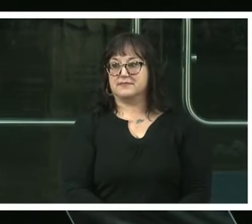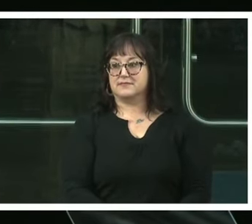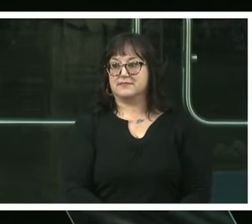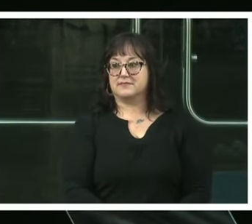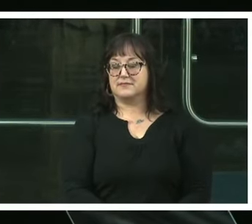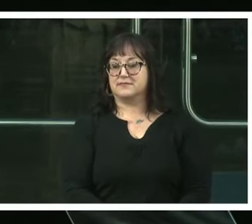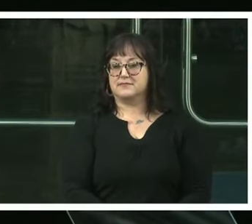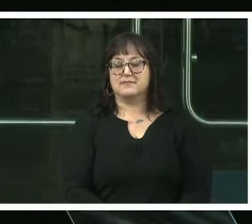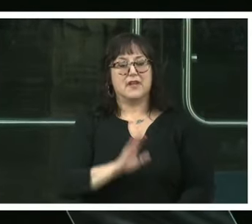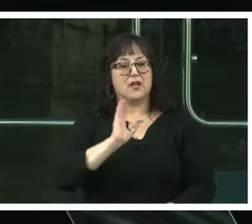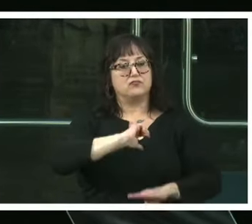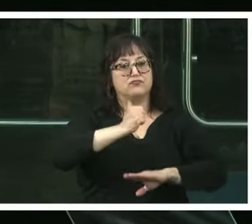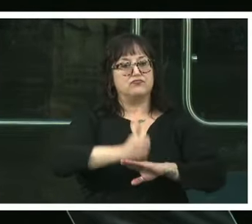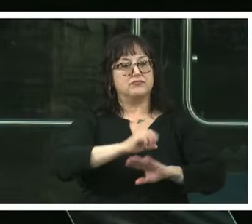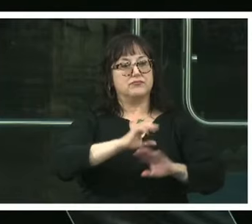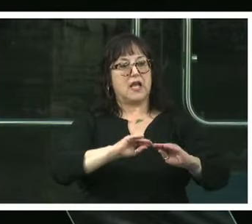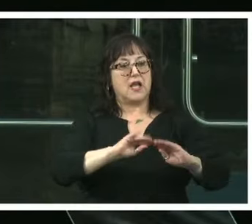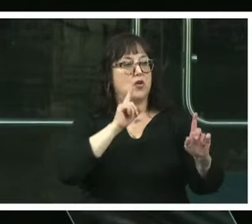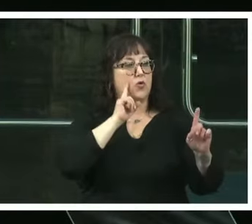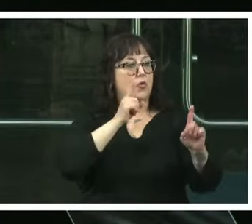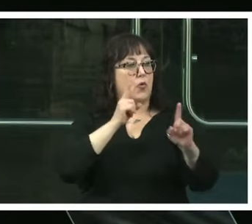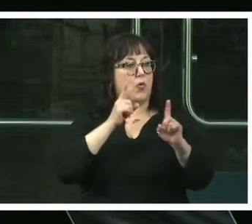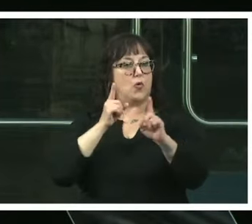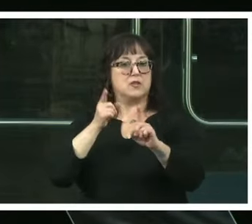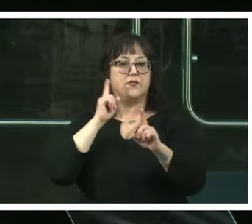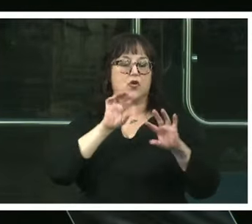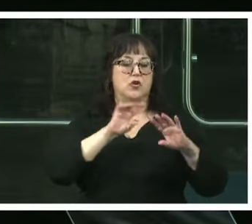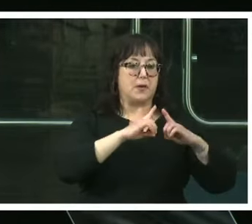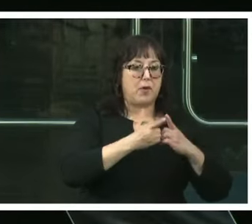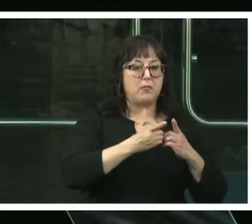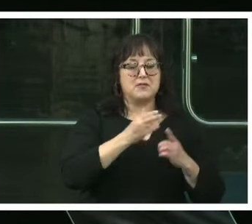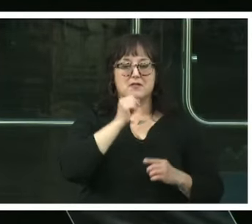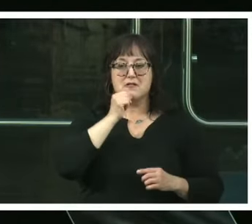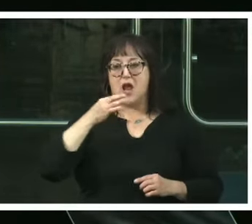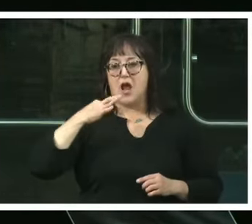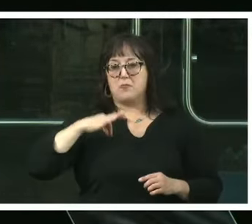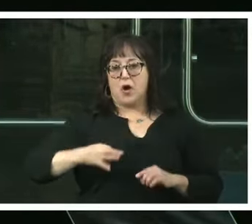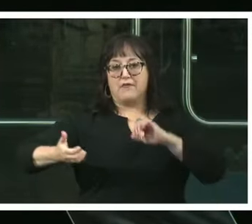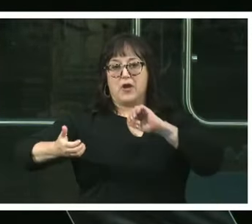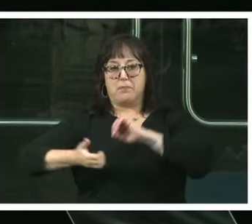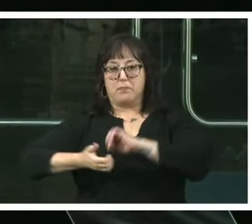It will set clear goals for our departments and nonprofit partners,